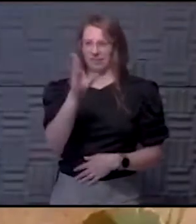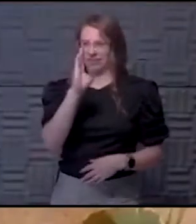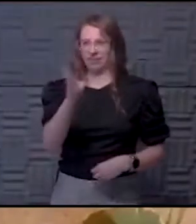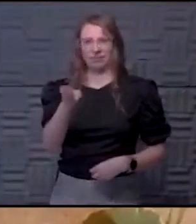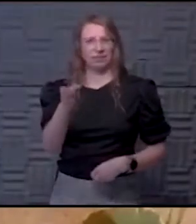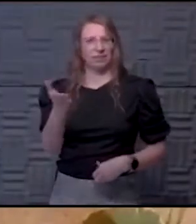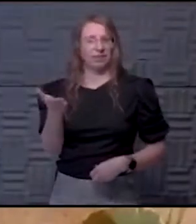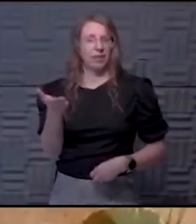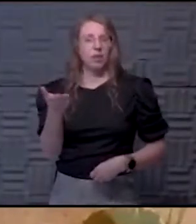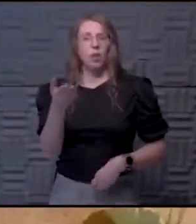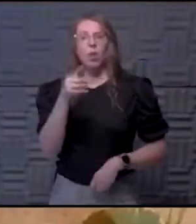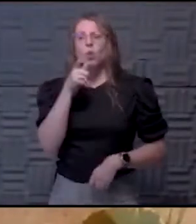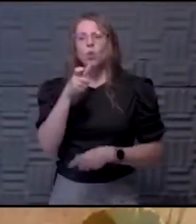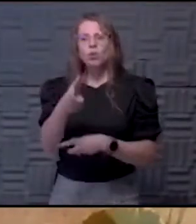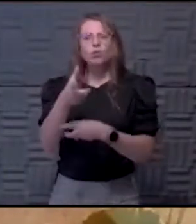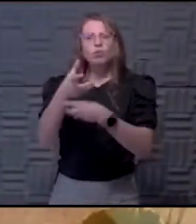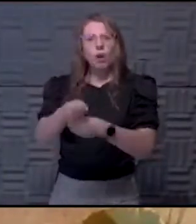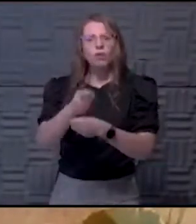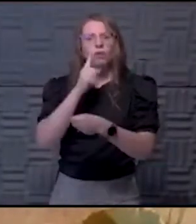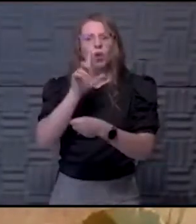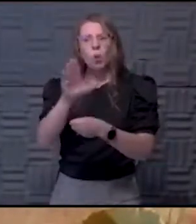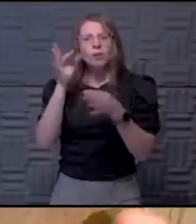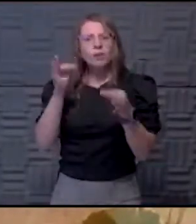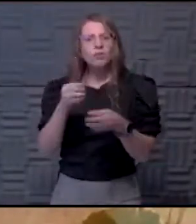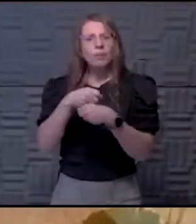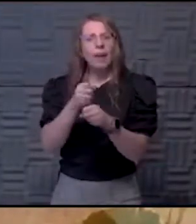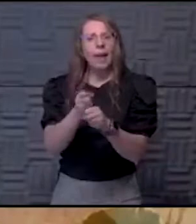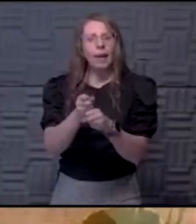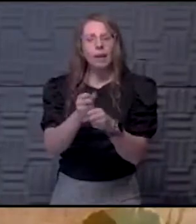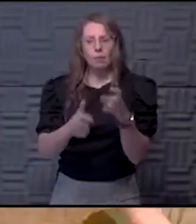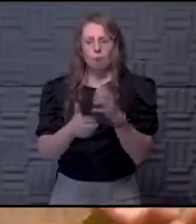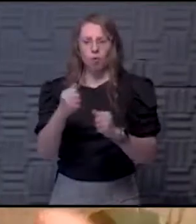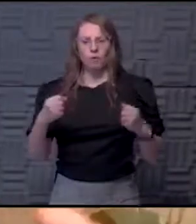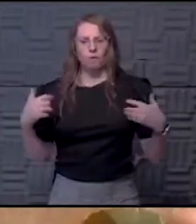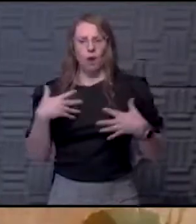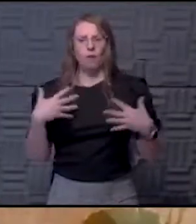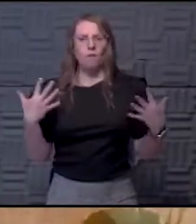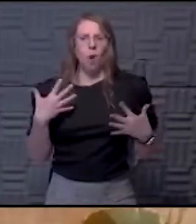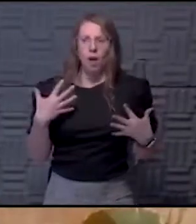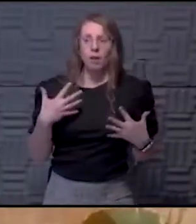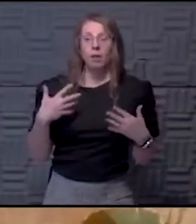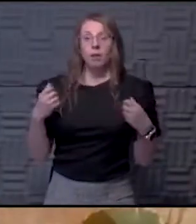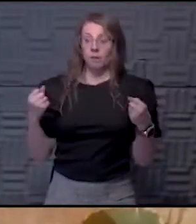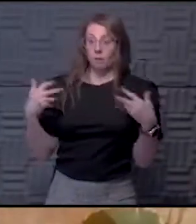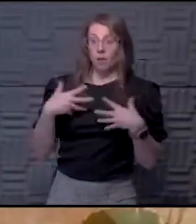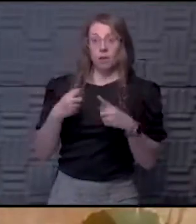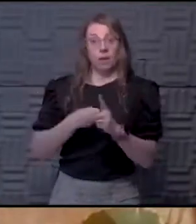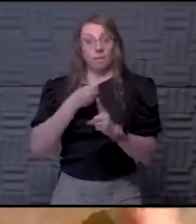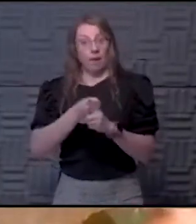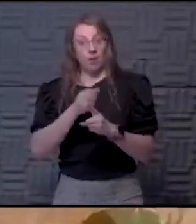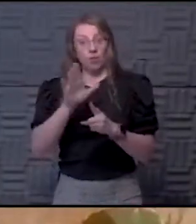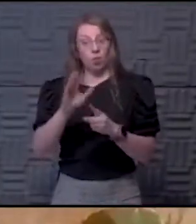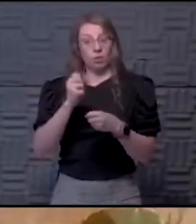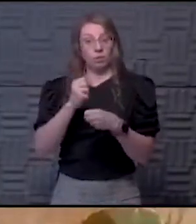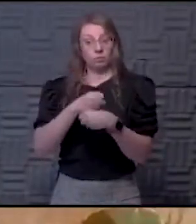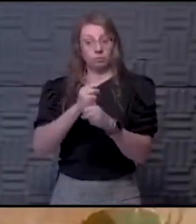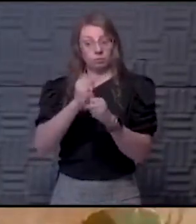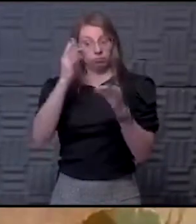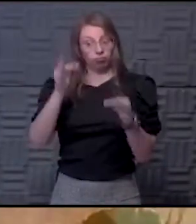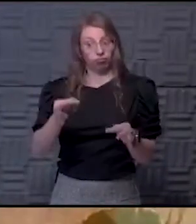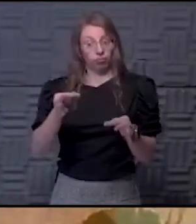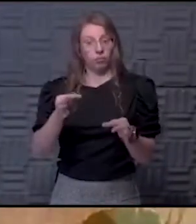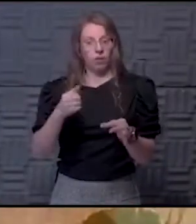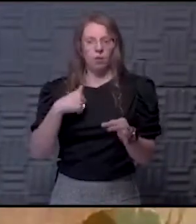Who do you trust in your decision making? Again, what are you most afraid of? Do those fears impact your decision making? We kind of ask